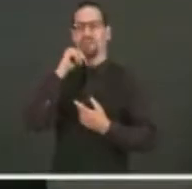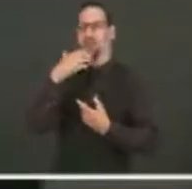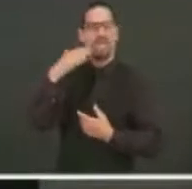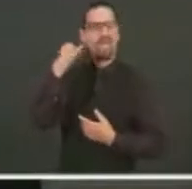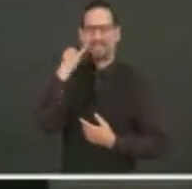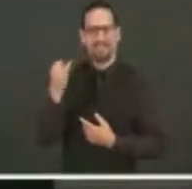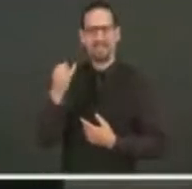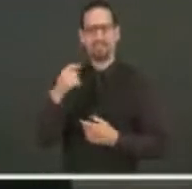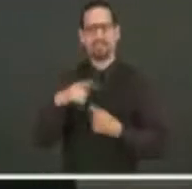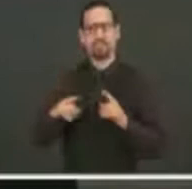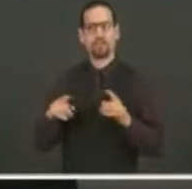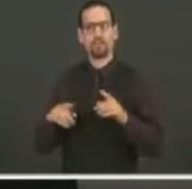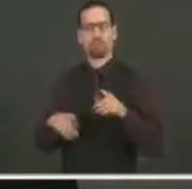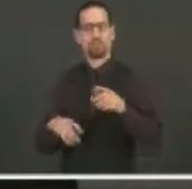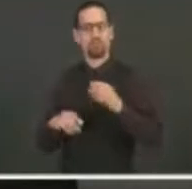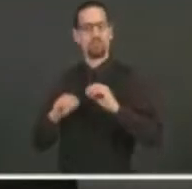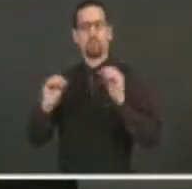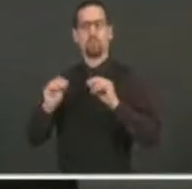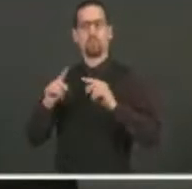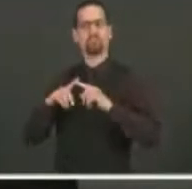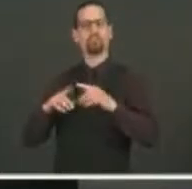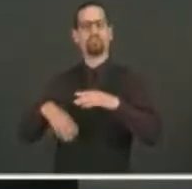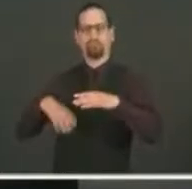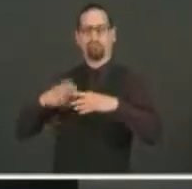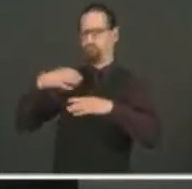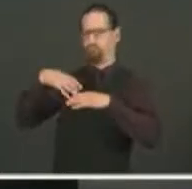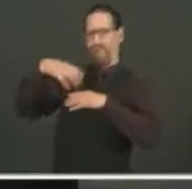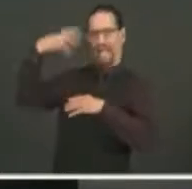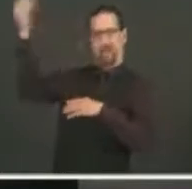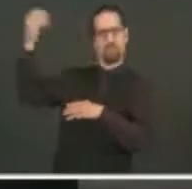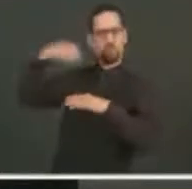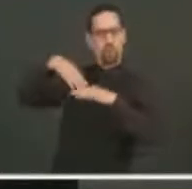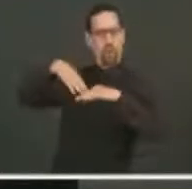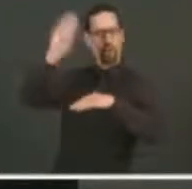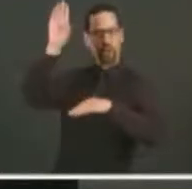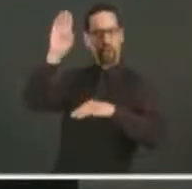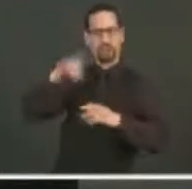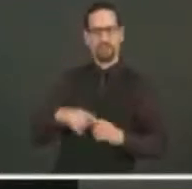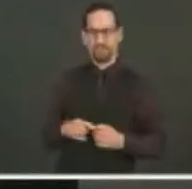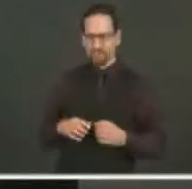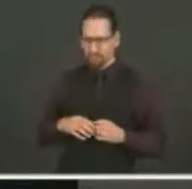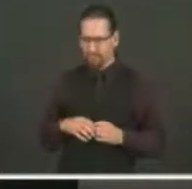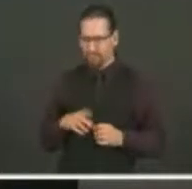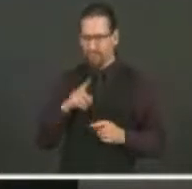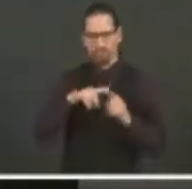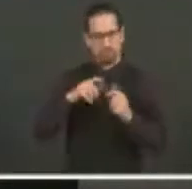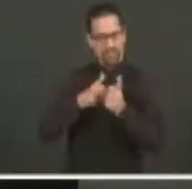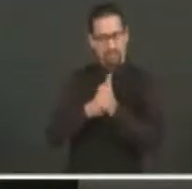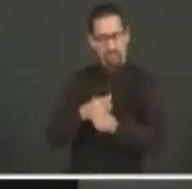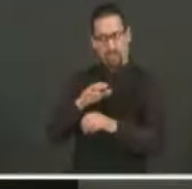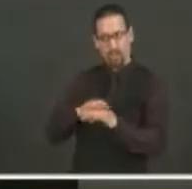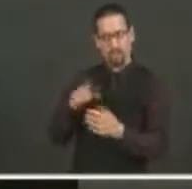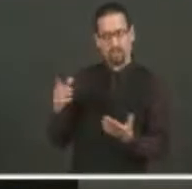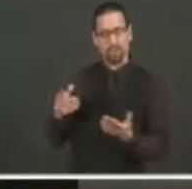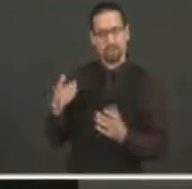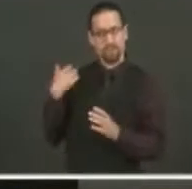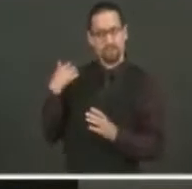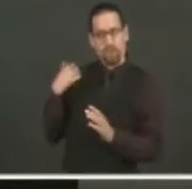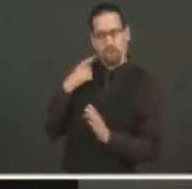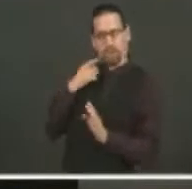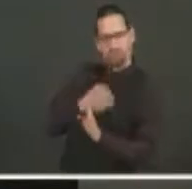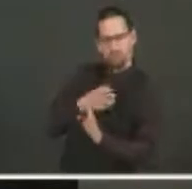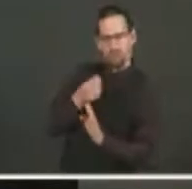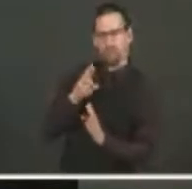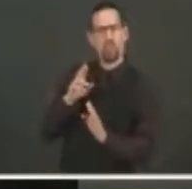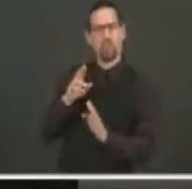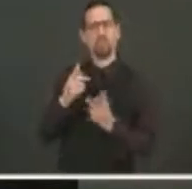it premature for people to kind of cancel some of these larger summer events based on what you said earlier, or are you still sticking by that? No, I don't think so. So first